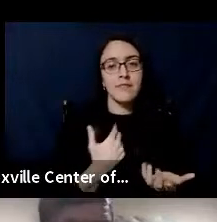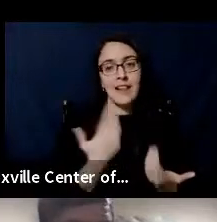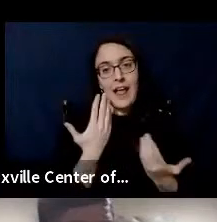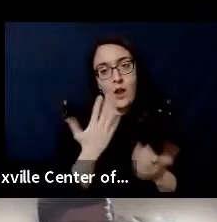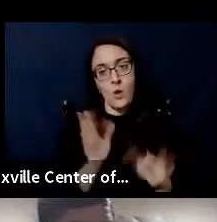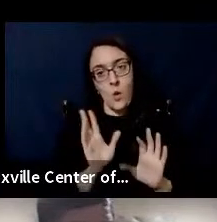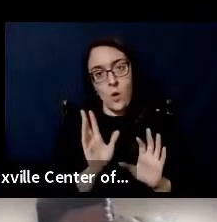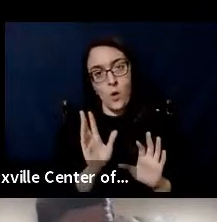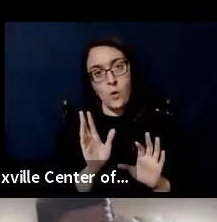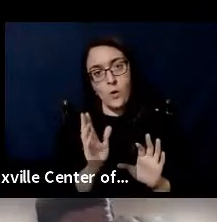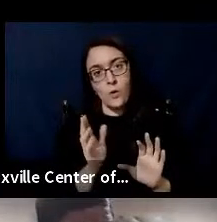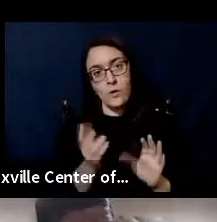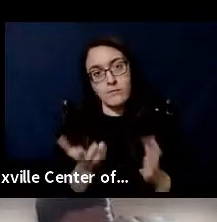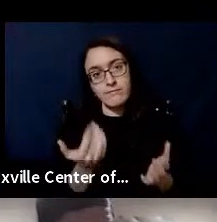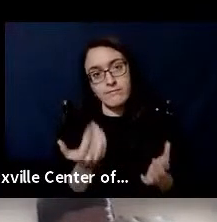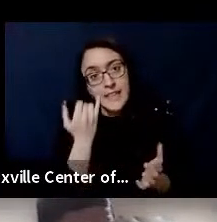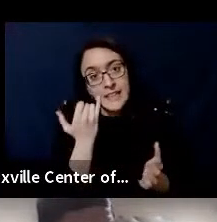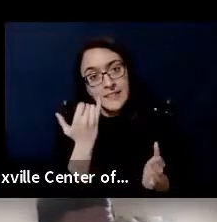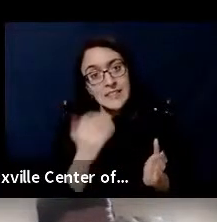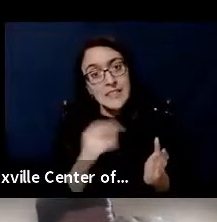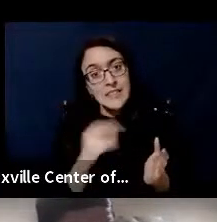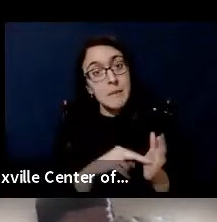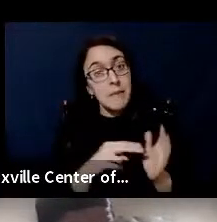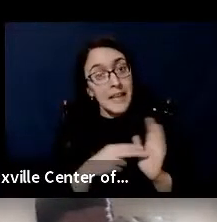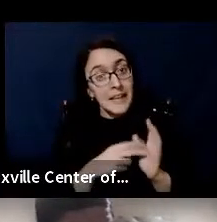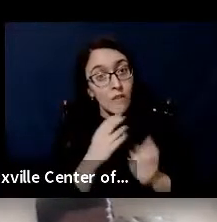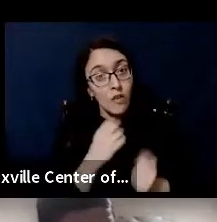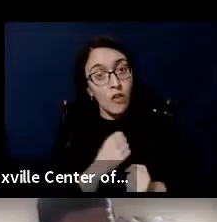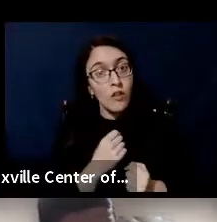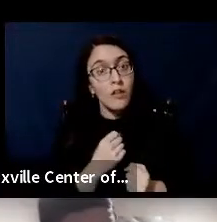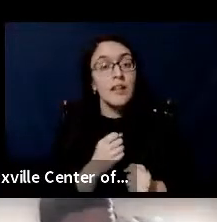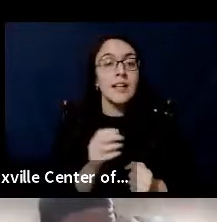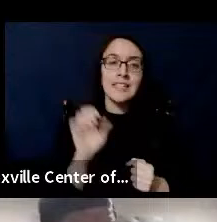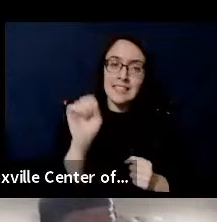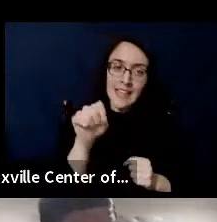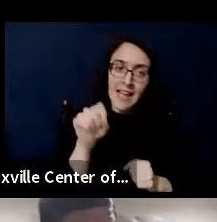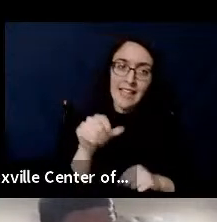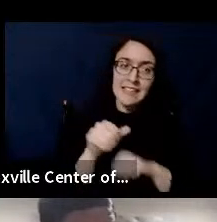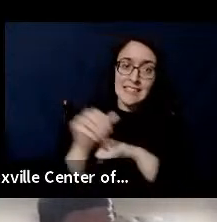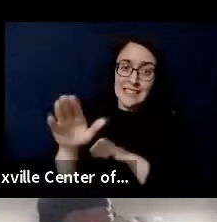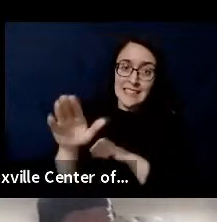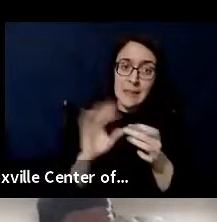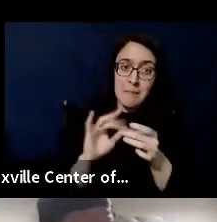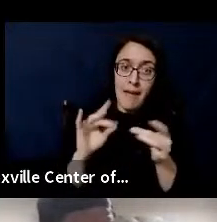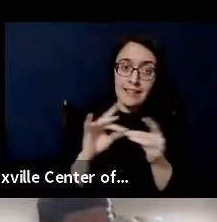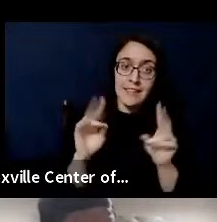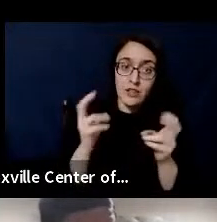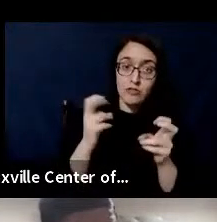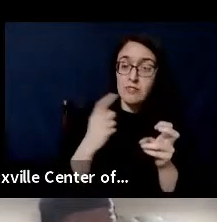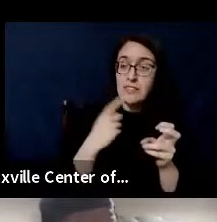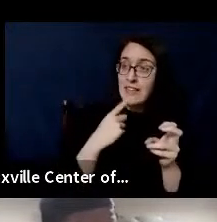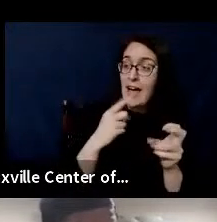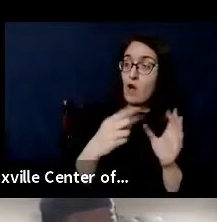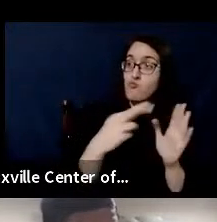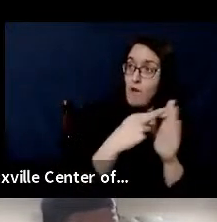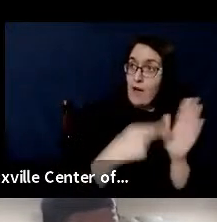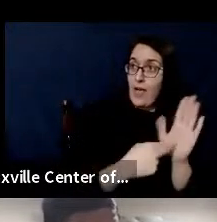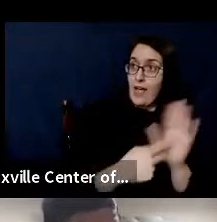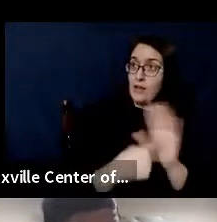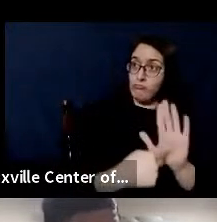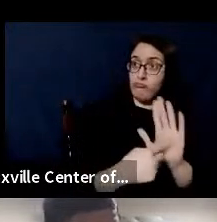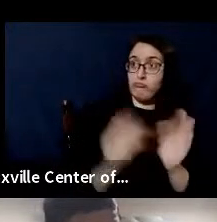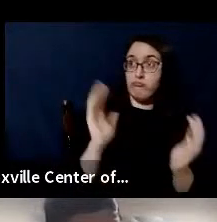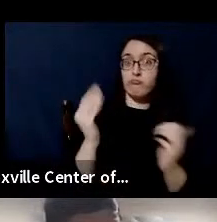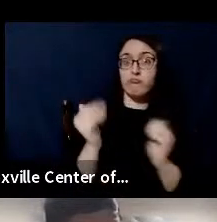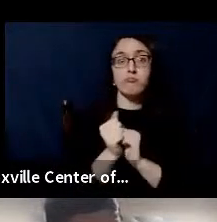meaningful. I think it does send a message, like Dr. Hurt said, to do a regulation versus a recommendation. But